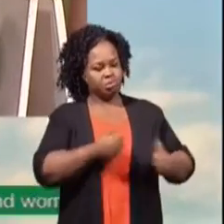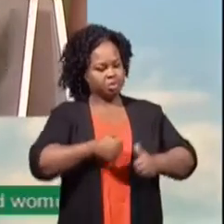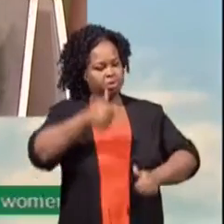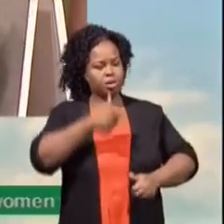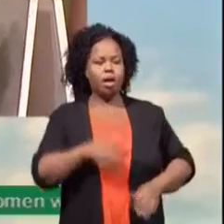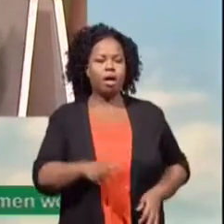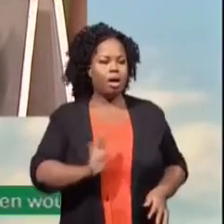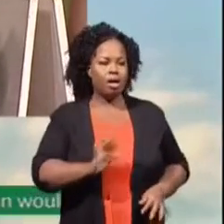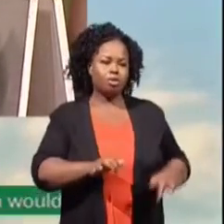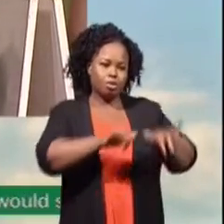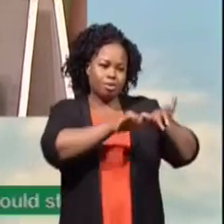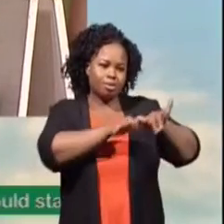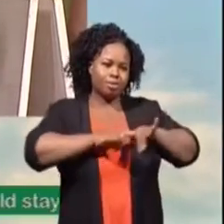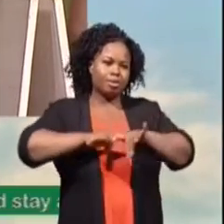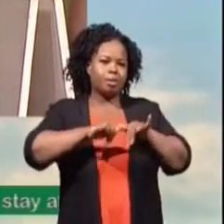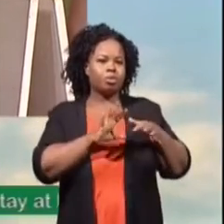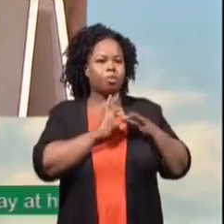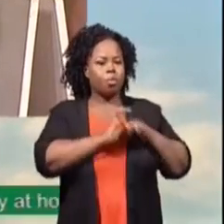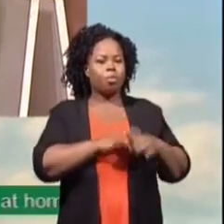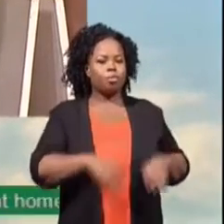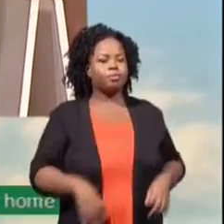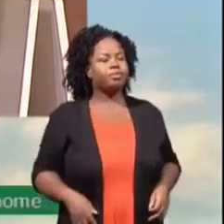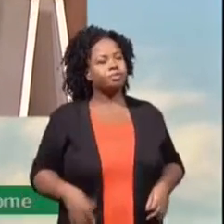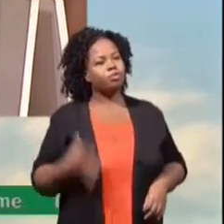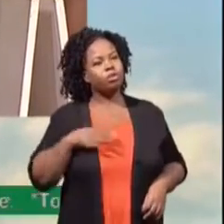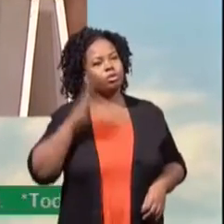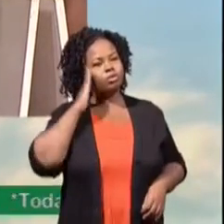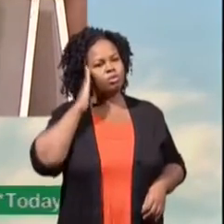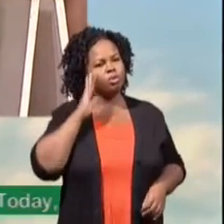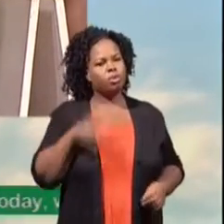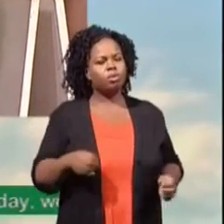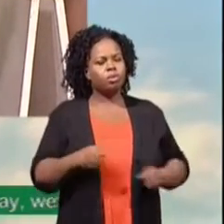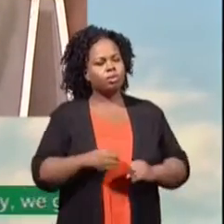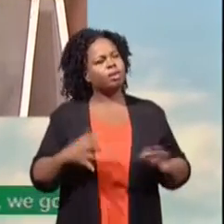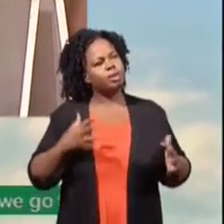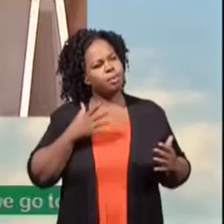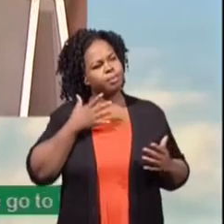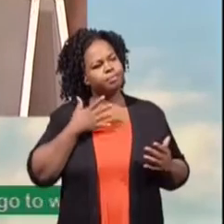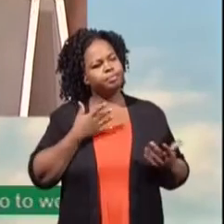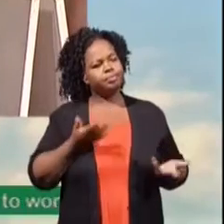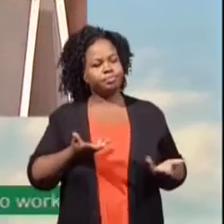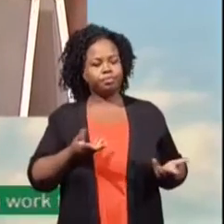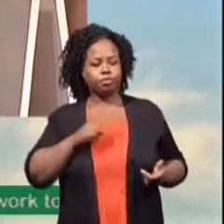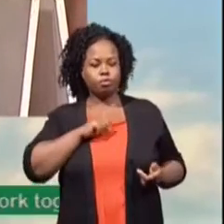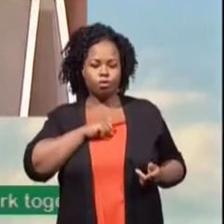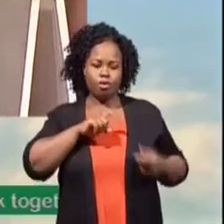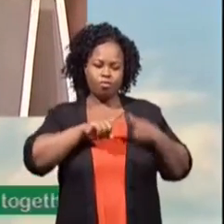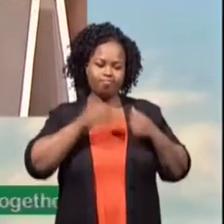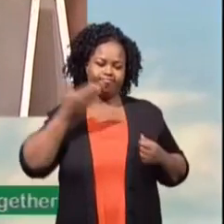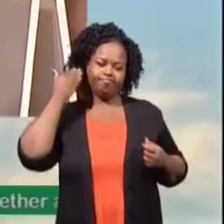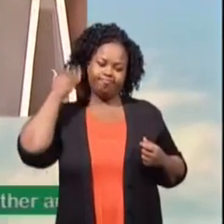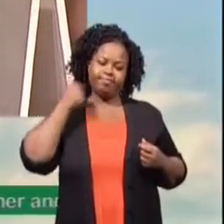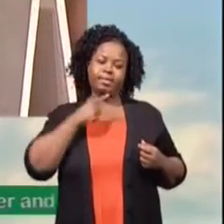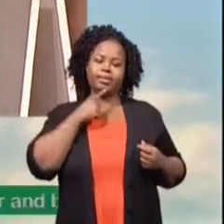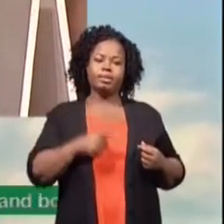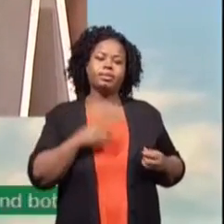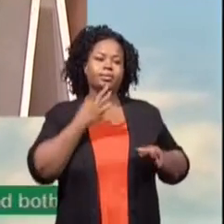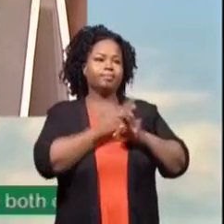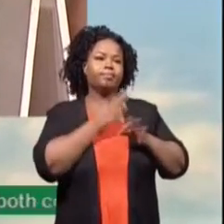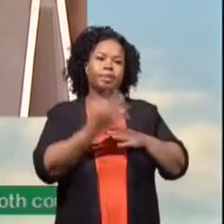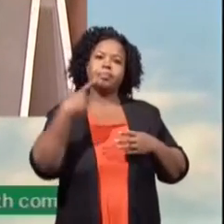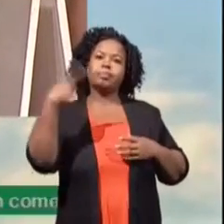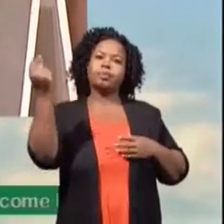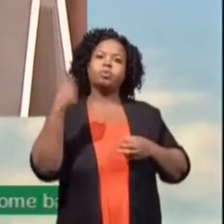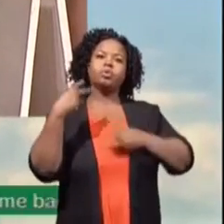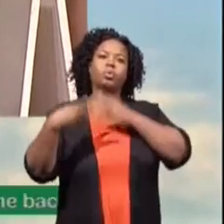la so kusekhaya sonke but then that ibotha iqedile kayithori I mean for one of the things khale ni le